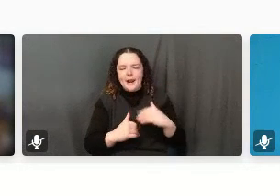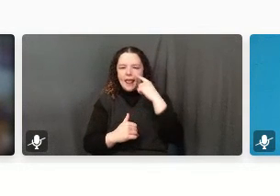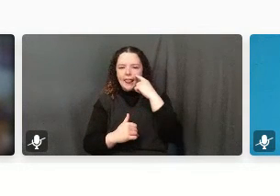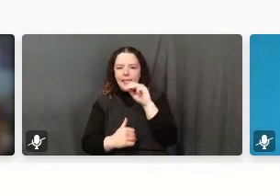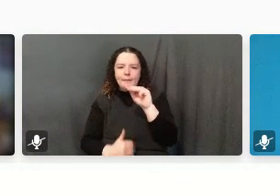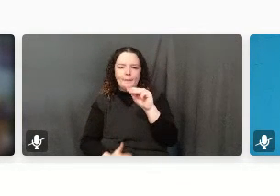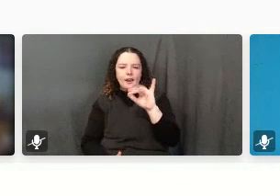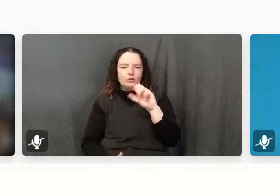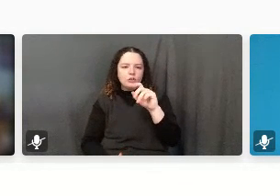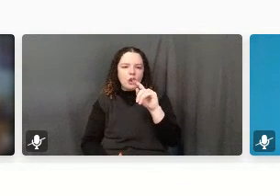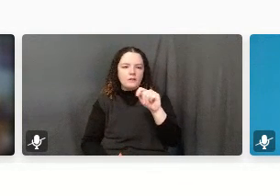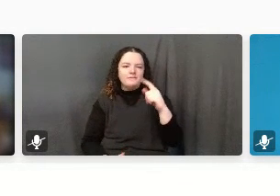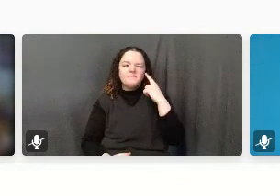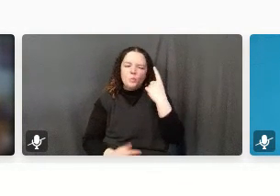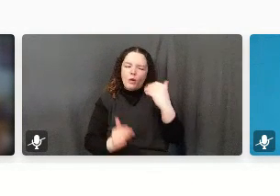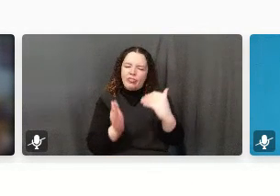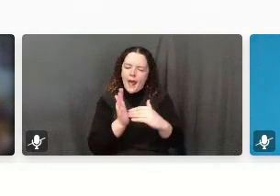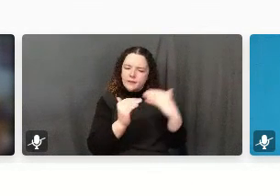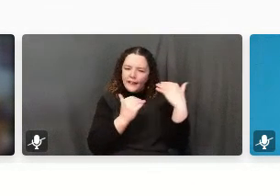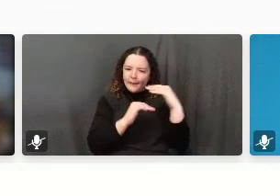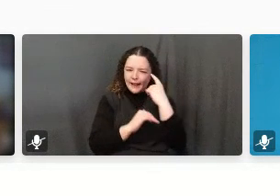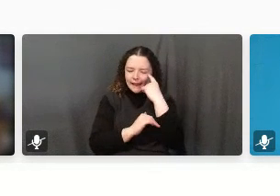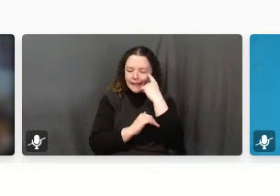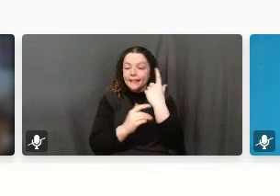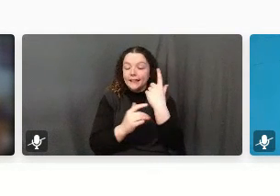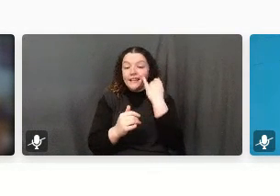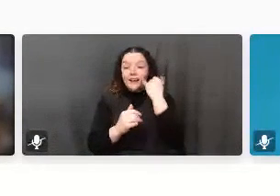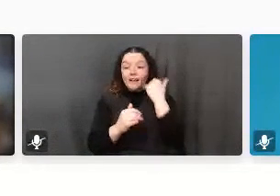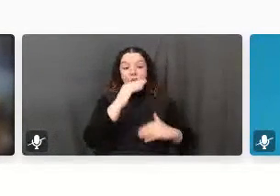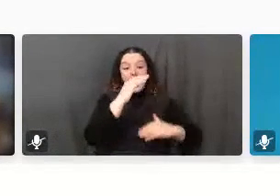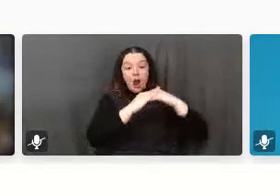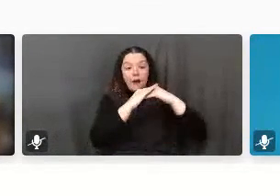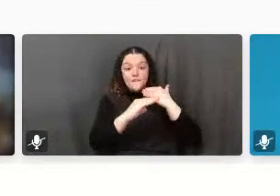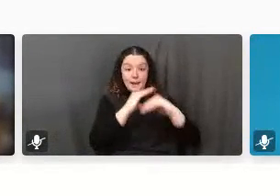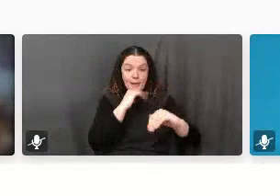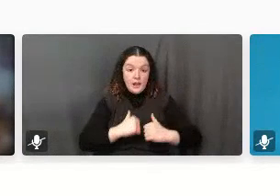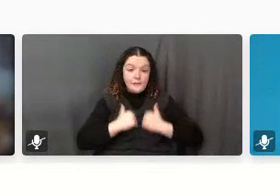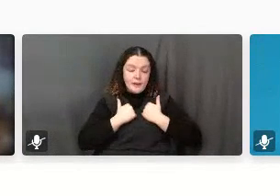So if you do hit that limit from just sending from your email address, yes,